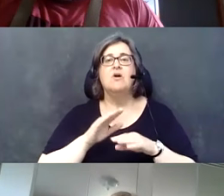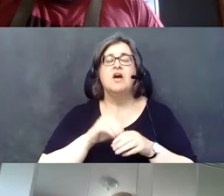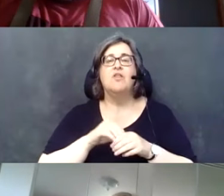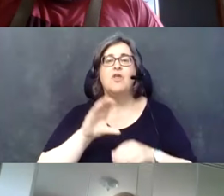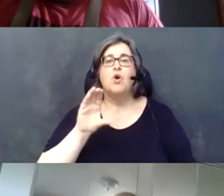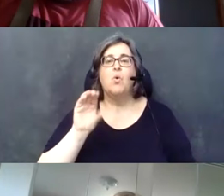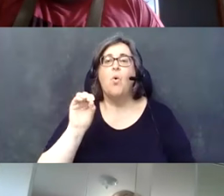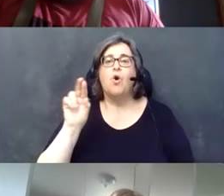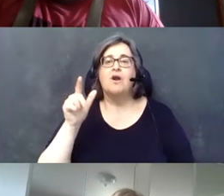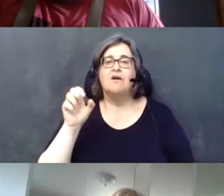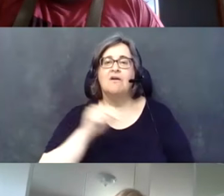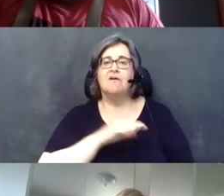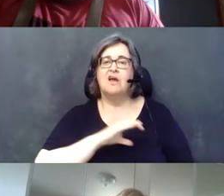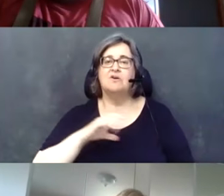Disabilities,